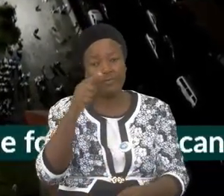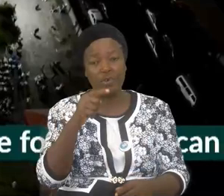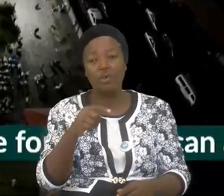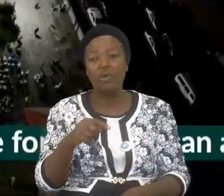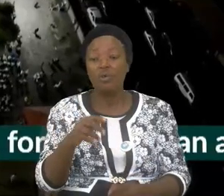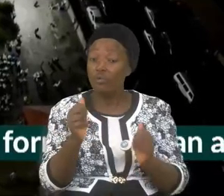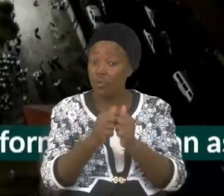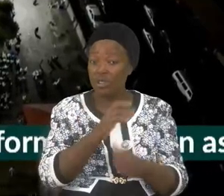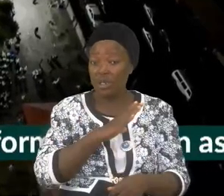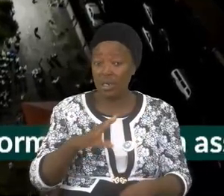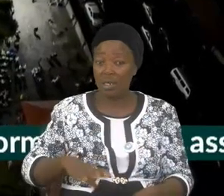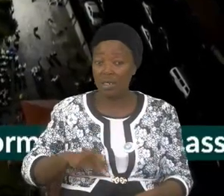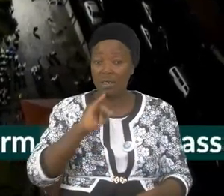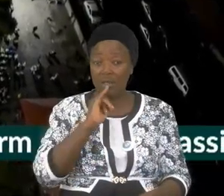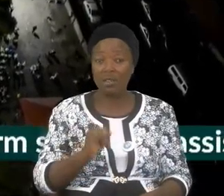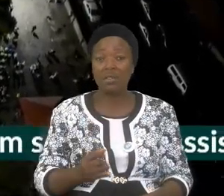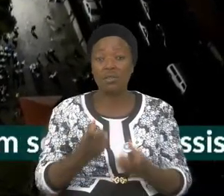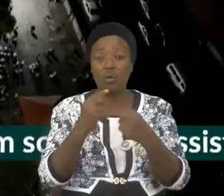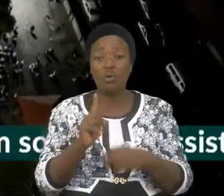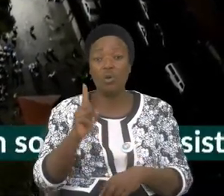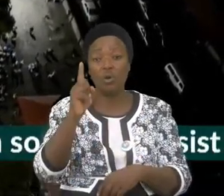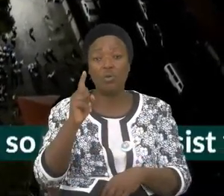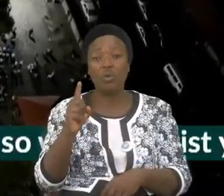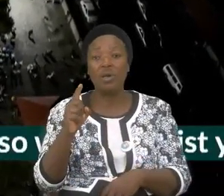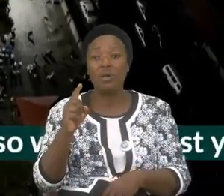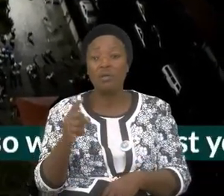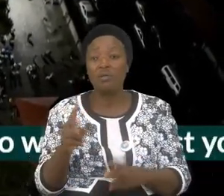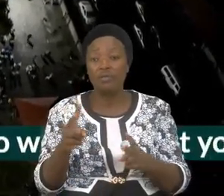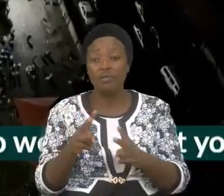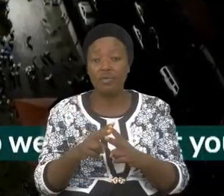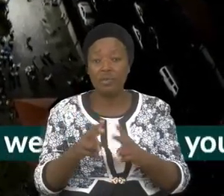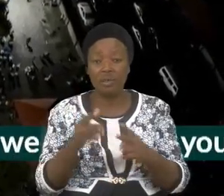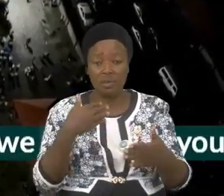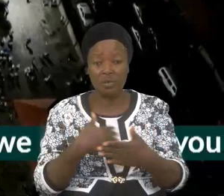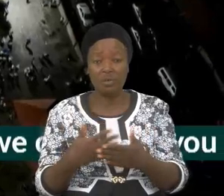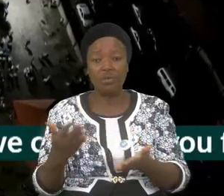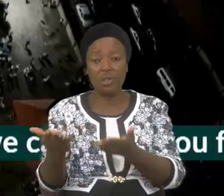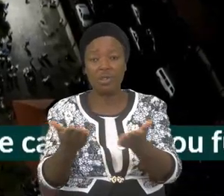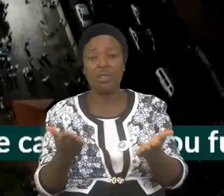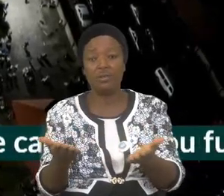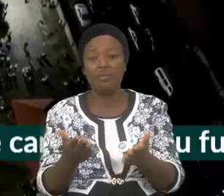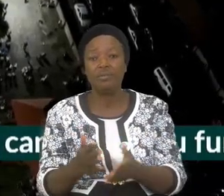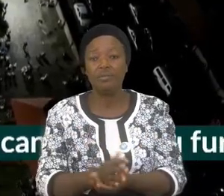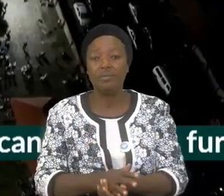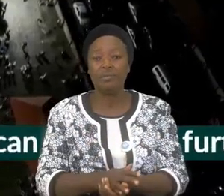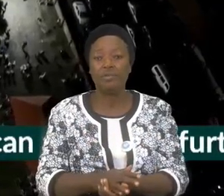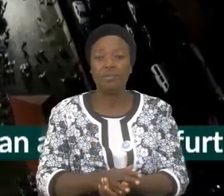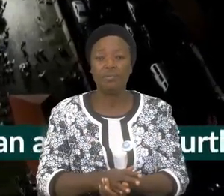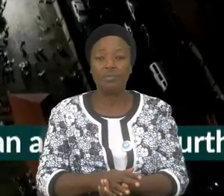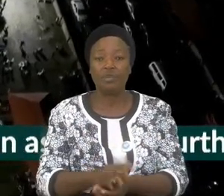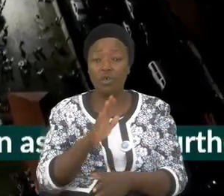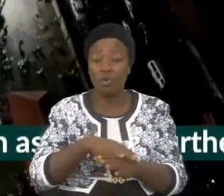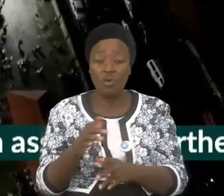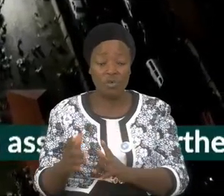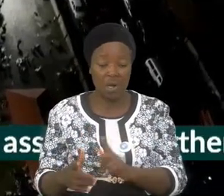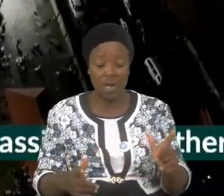hall, just on your left hand side as you are facing me, just behind us there.